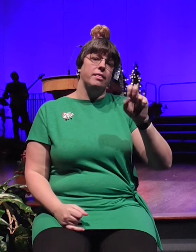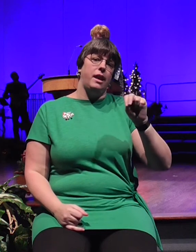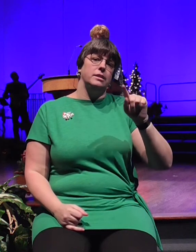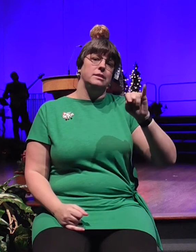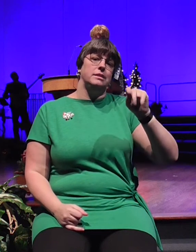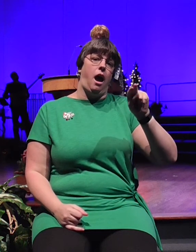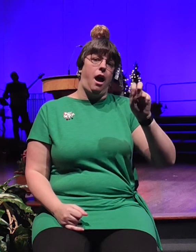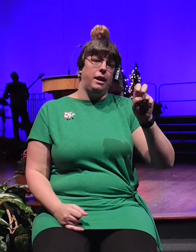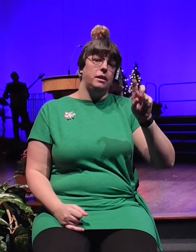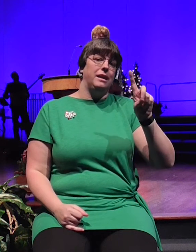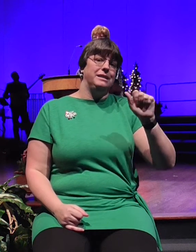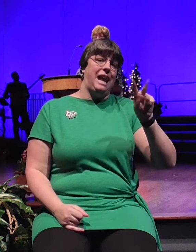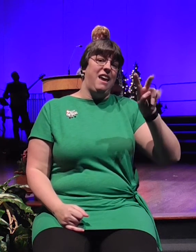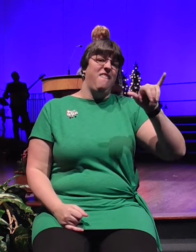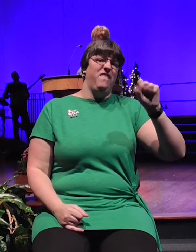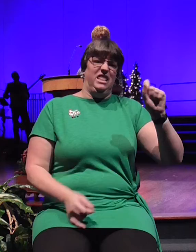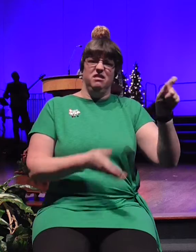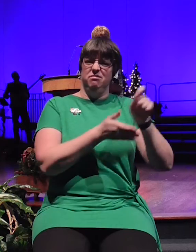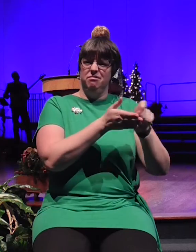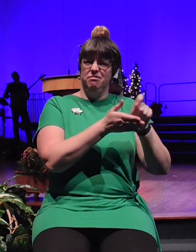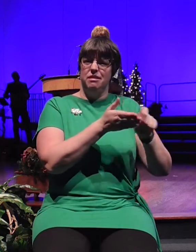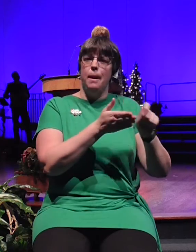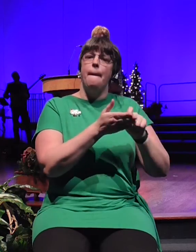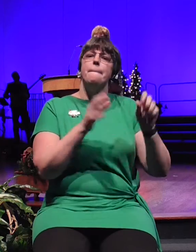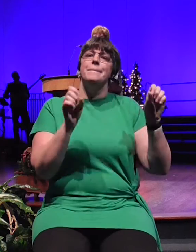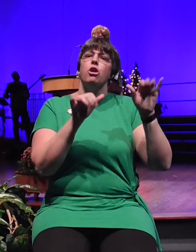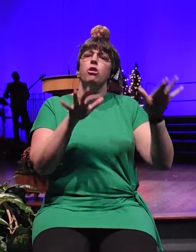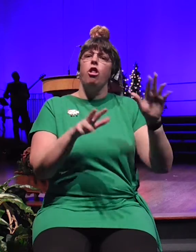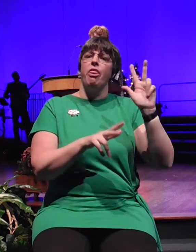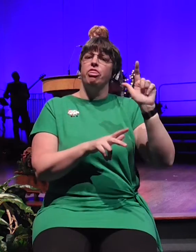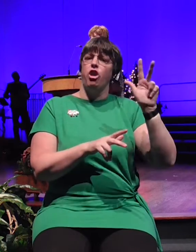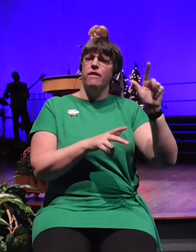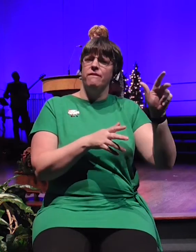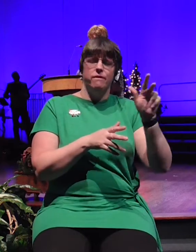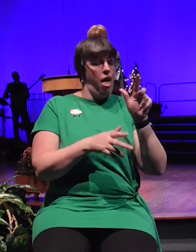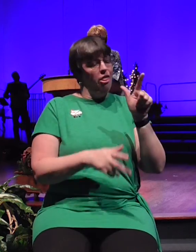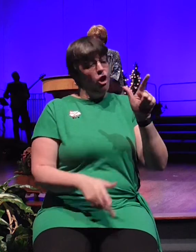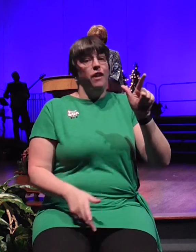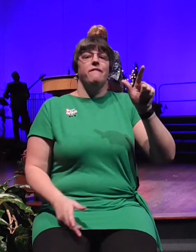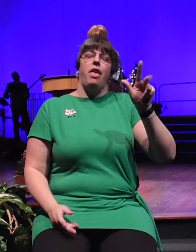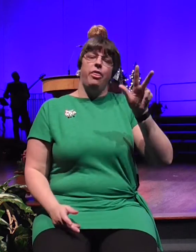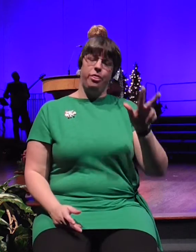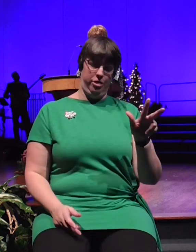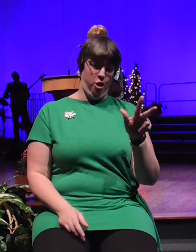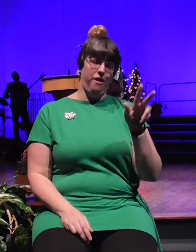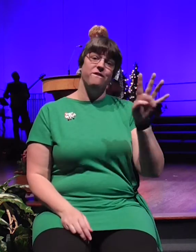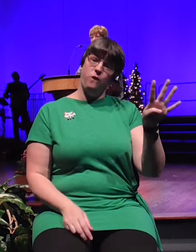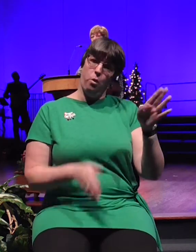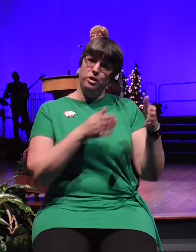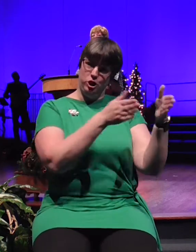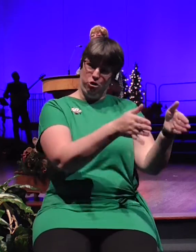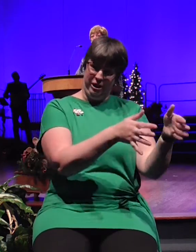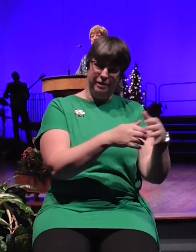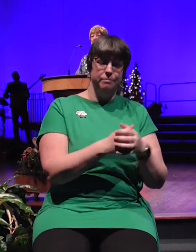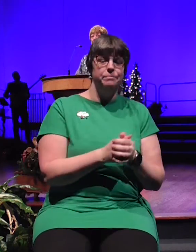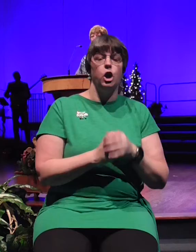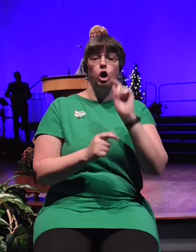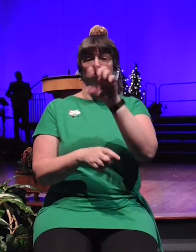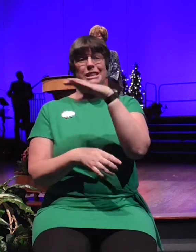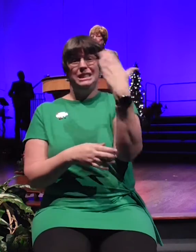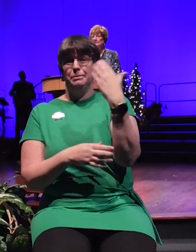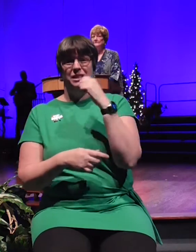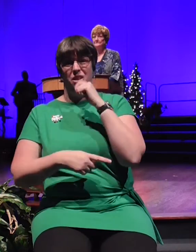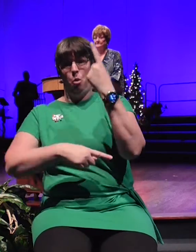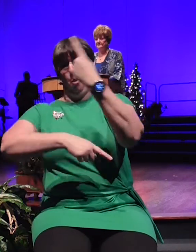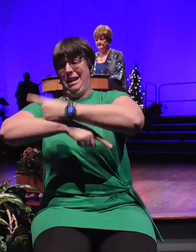Davies, from Miracle on 34th Street, Christmas isn't just a day, it's a